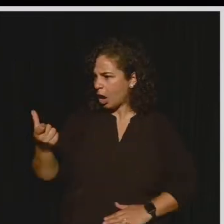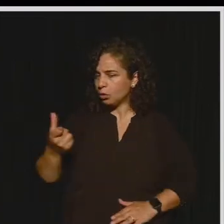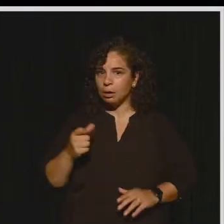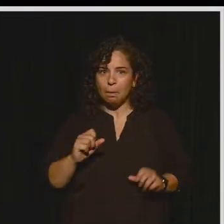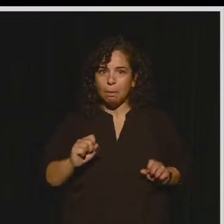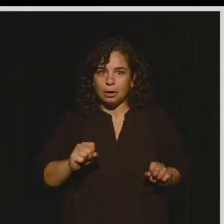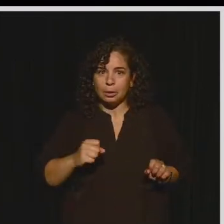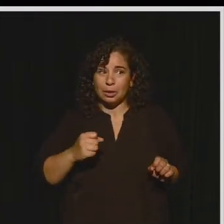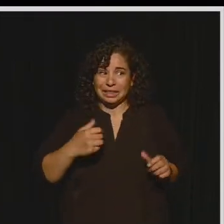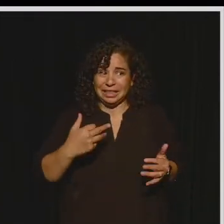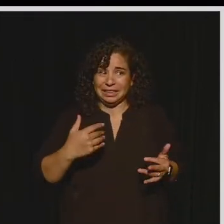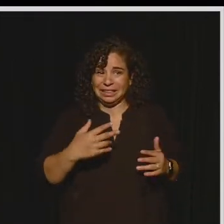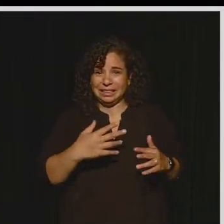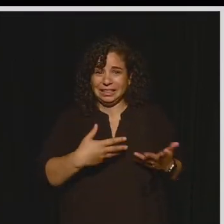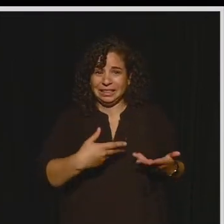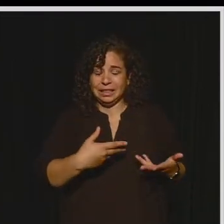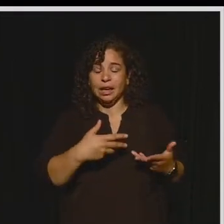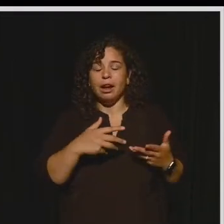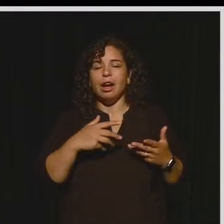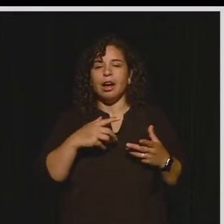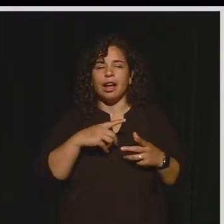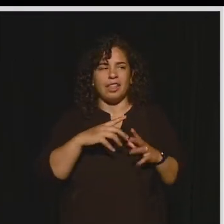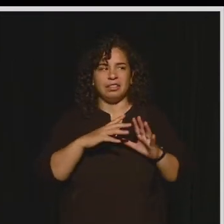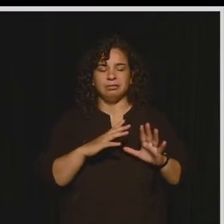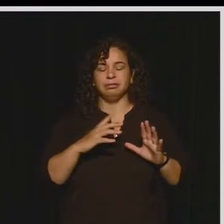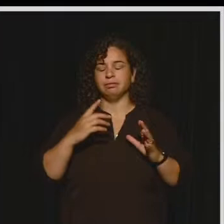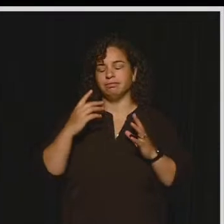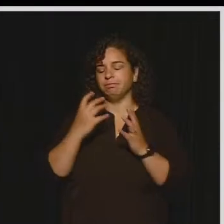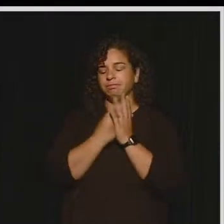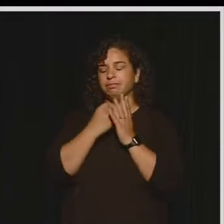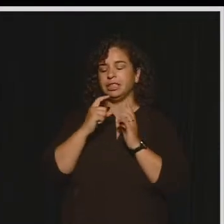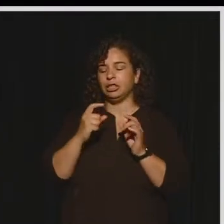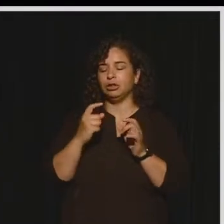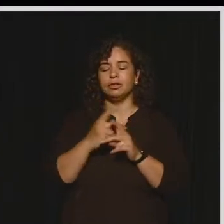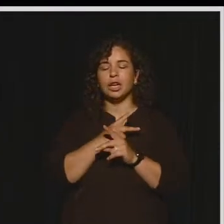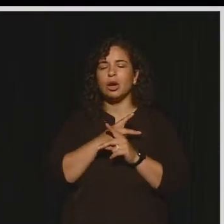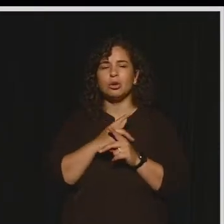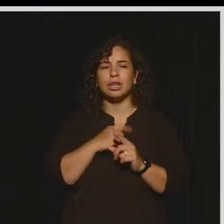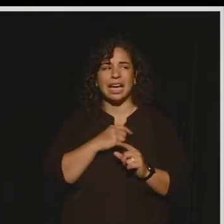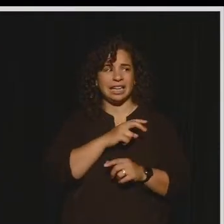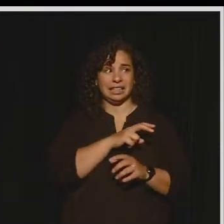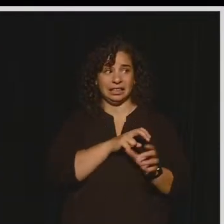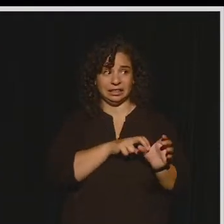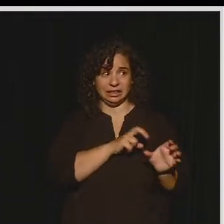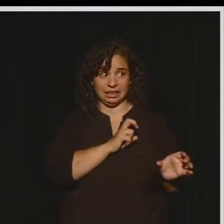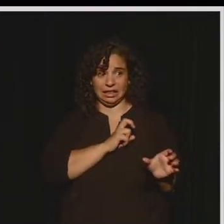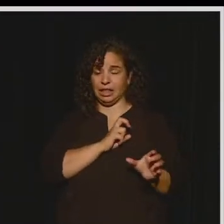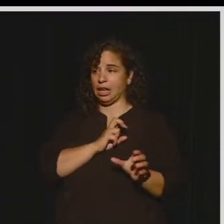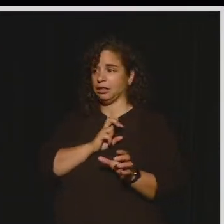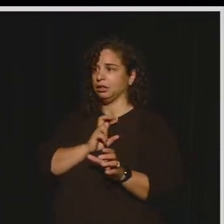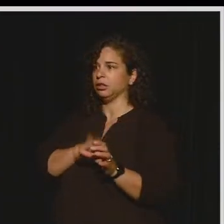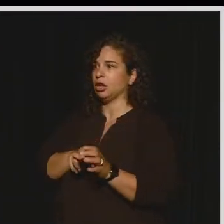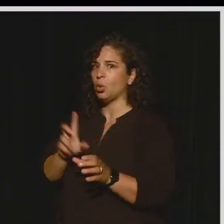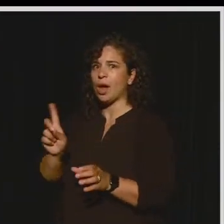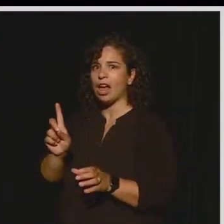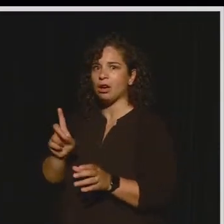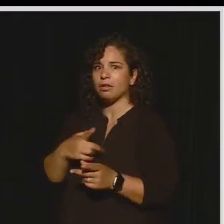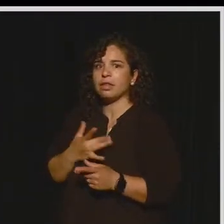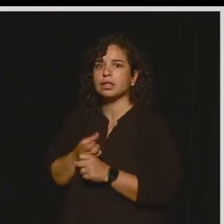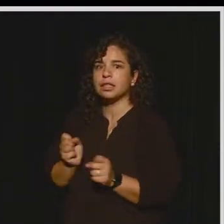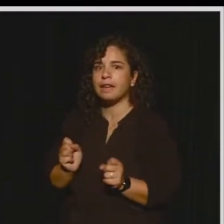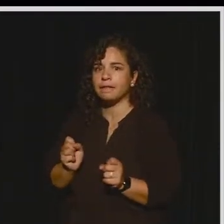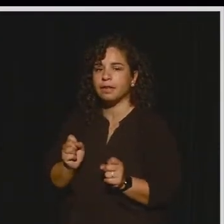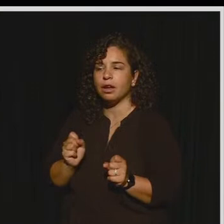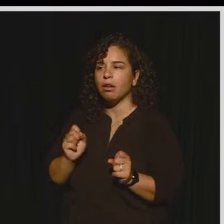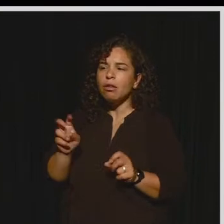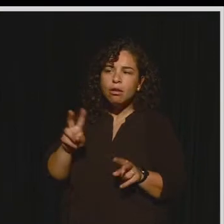And then I was like, okay, well, I need to find a place that I feel safe. So I went down there by myself, and then I look at all the people